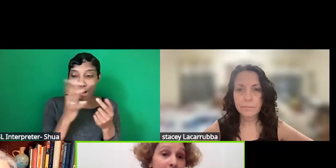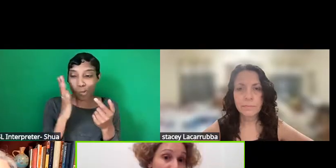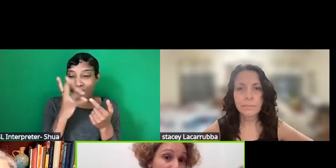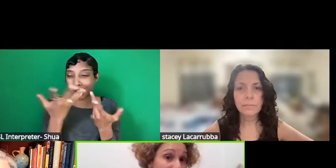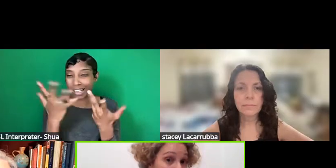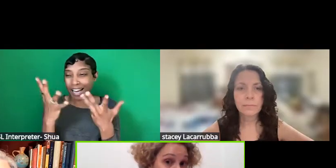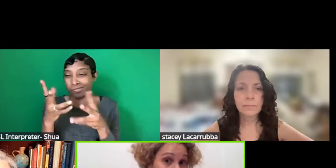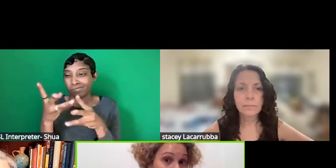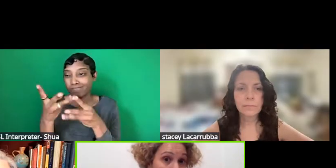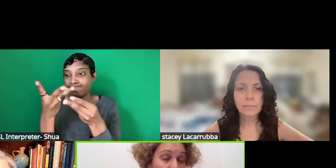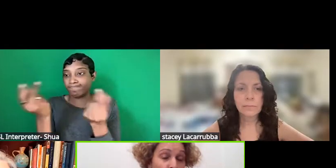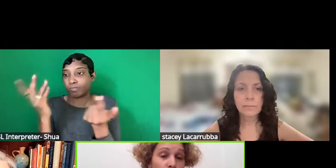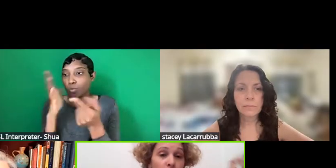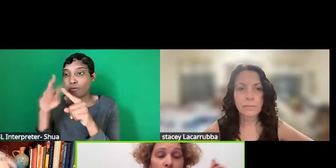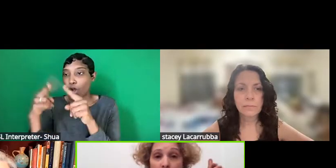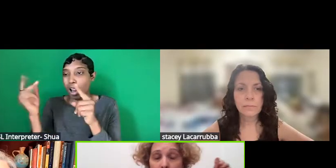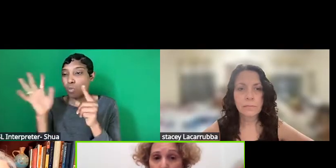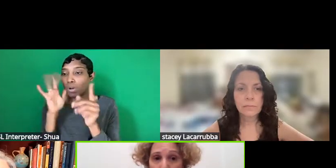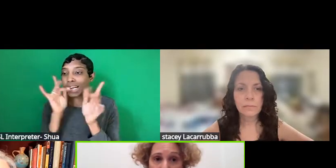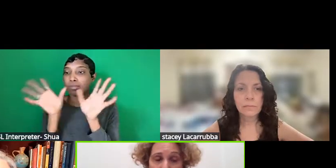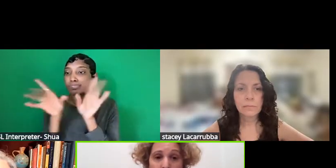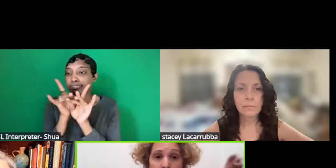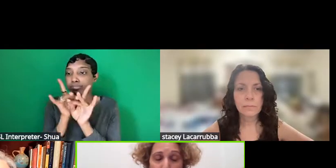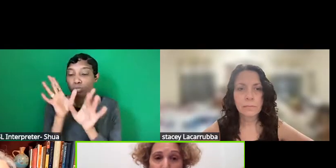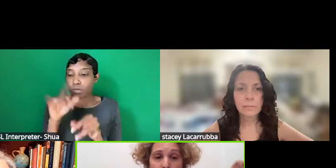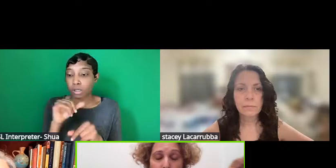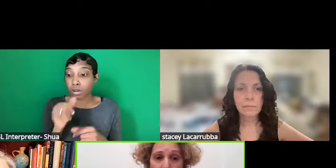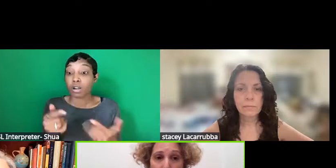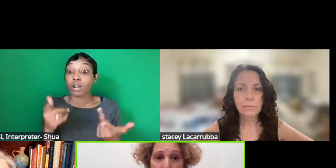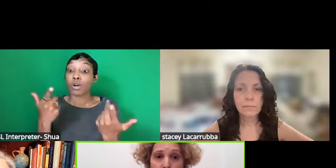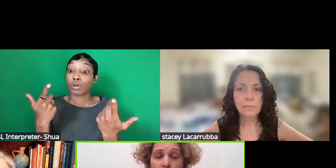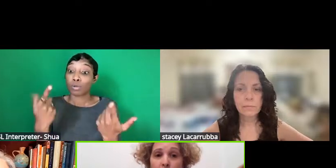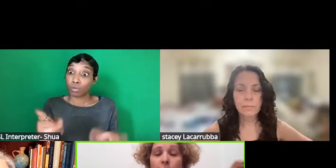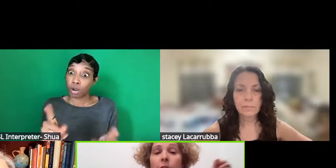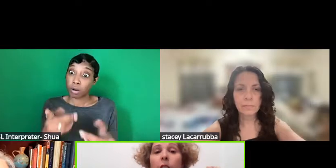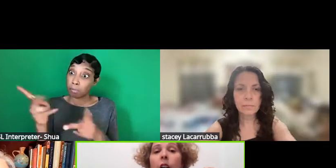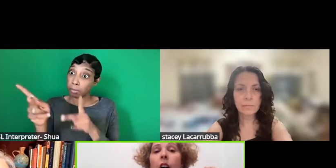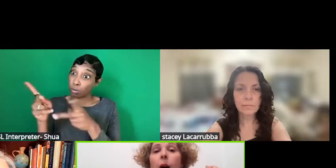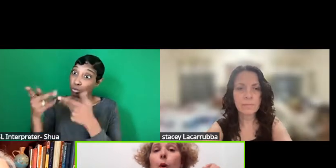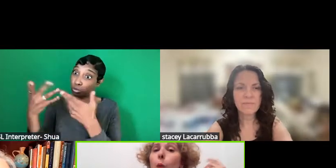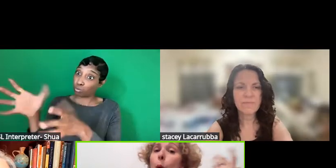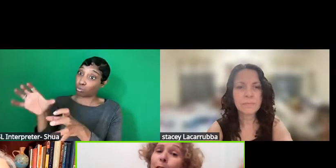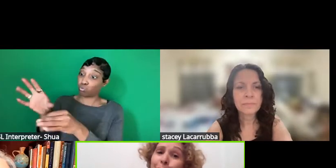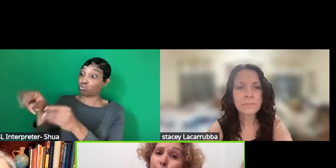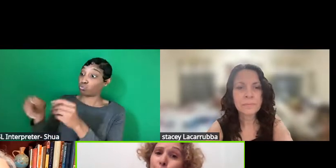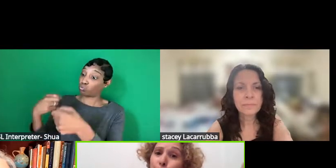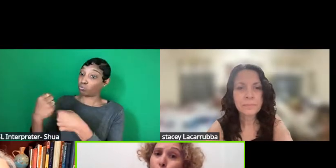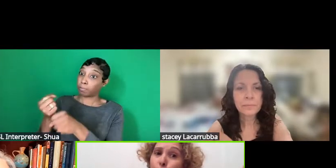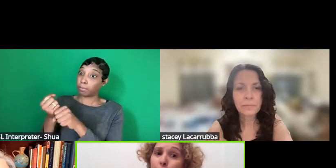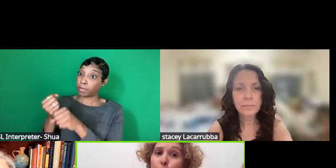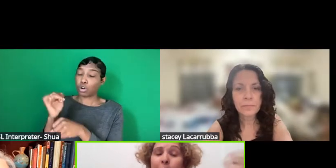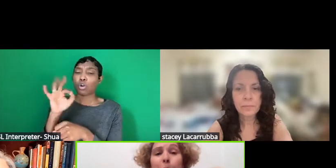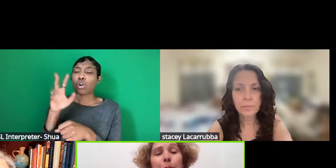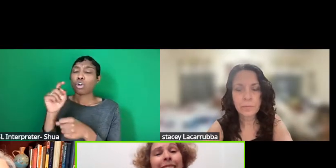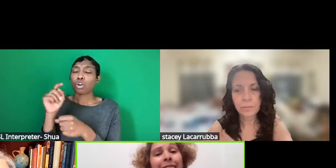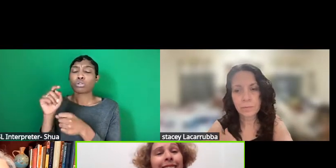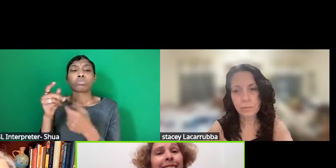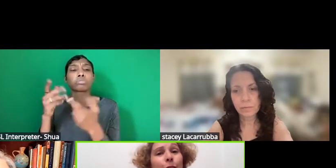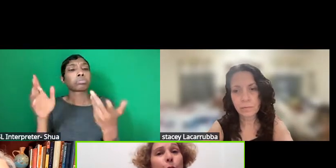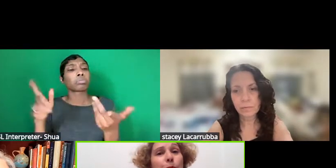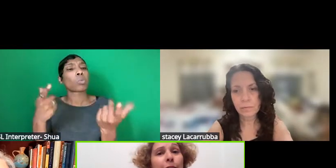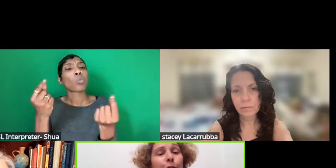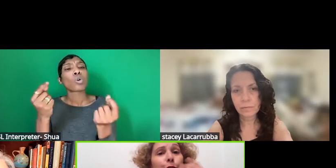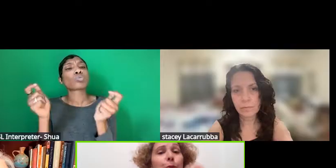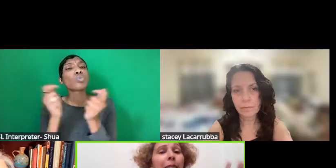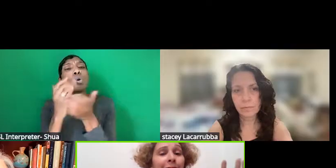in the meantime, Carrie, while folks are kind of doing that and finishing up putting their paper in there, what are some small ways we can begin